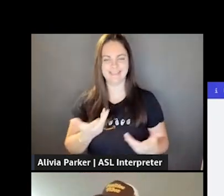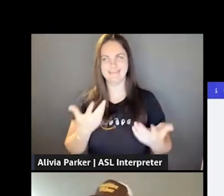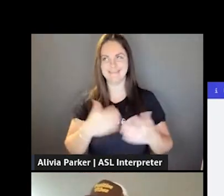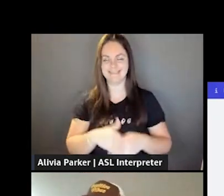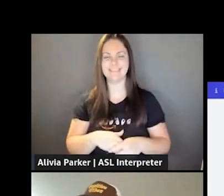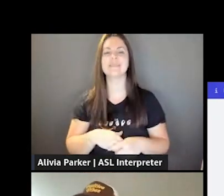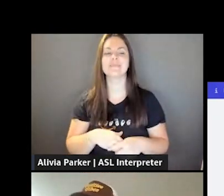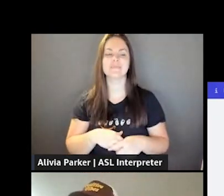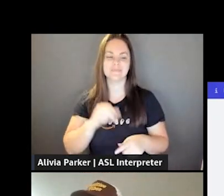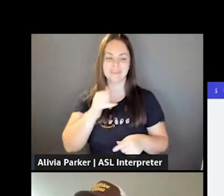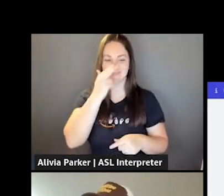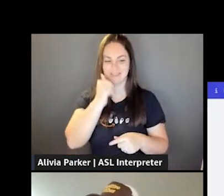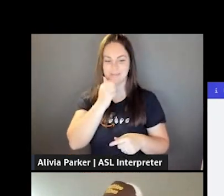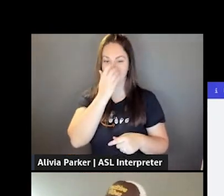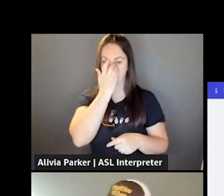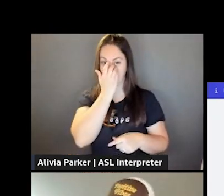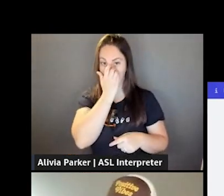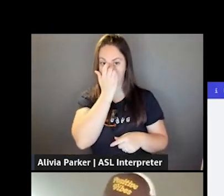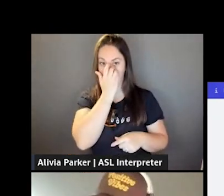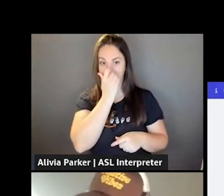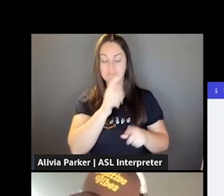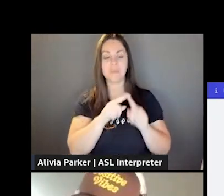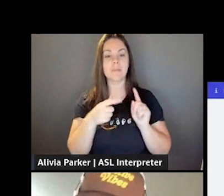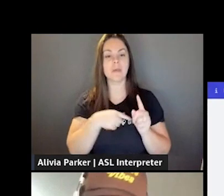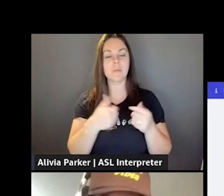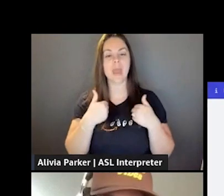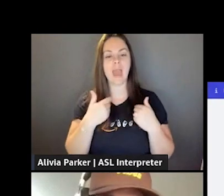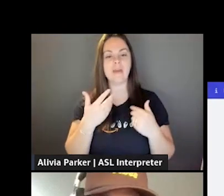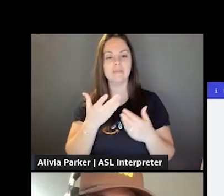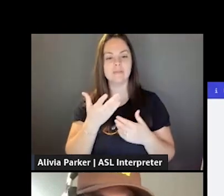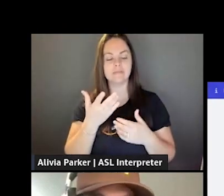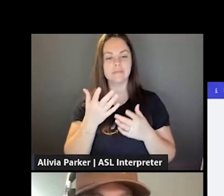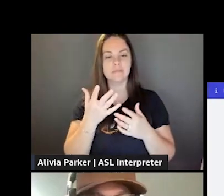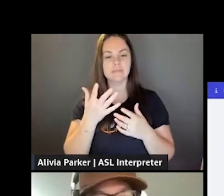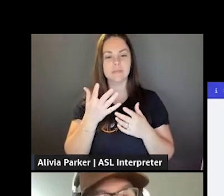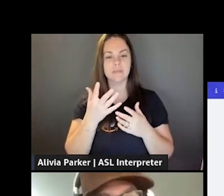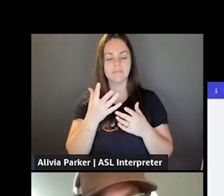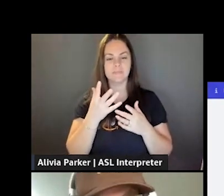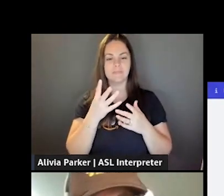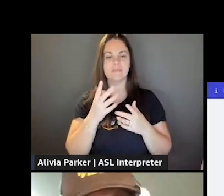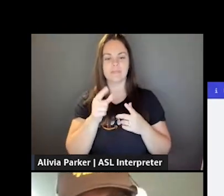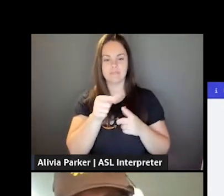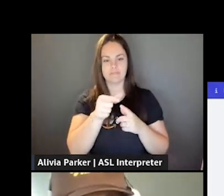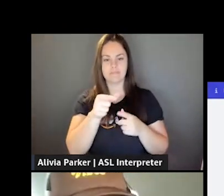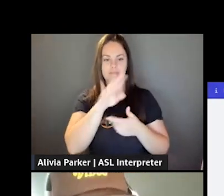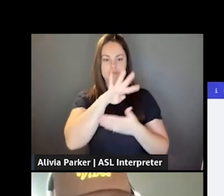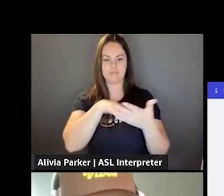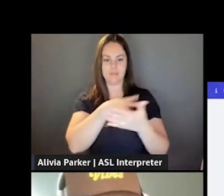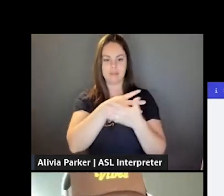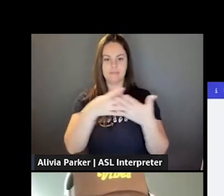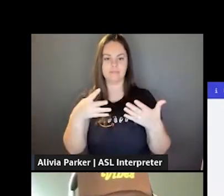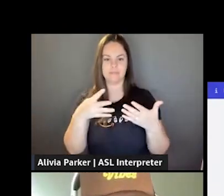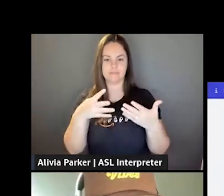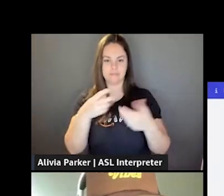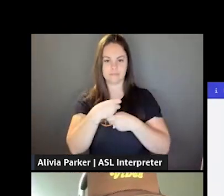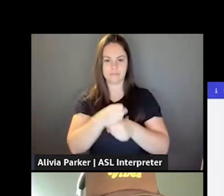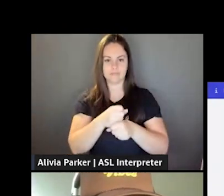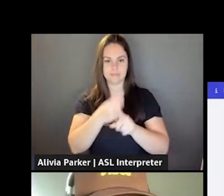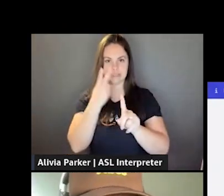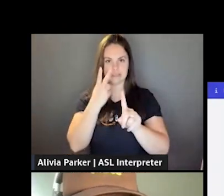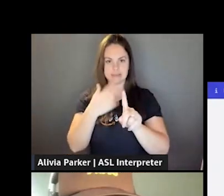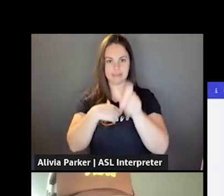definitely have this crossword that we can generate. We could add in some more words in our free time here. But when I click on generate grid, notice that I have a 10 by